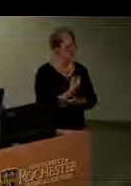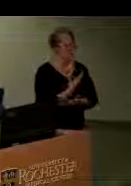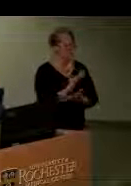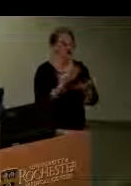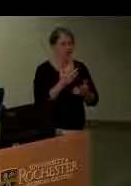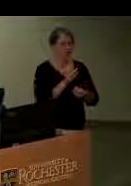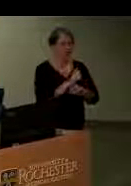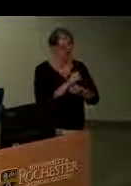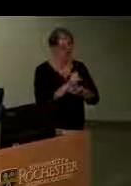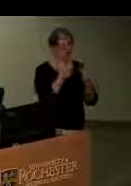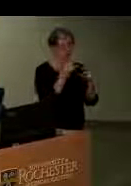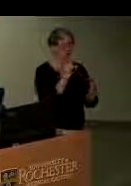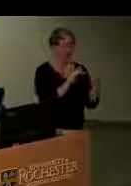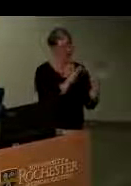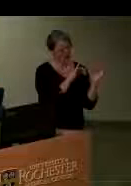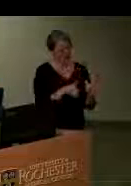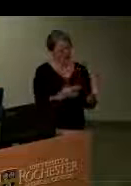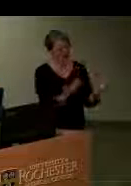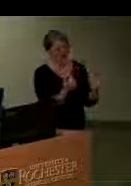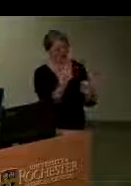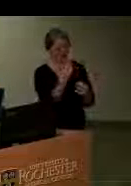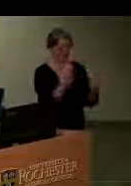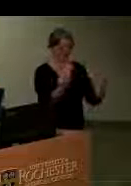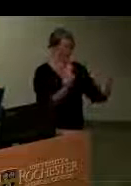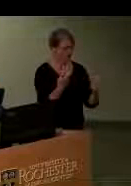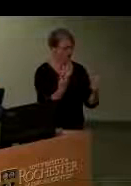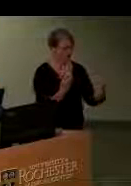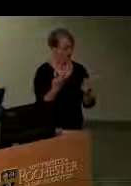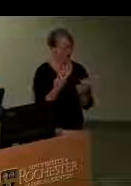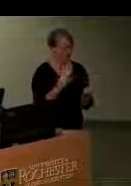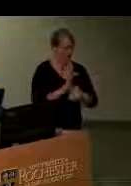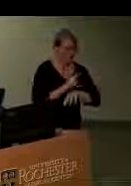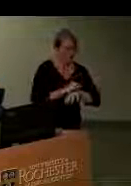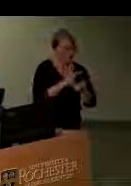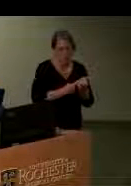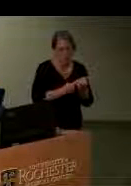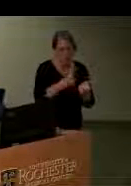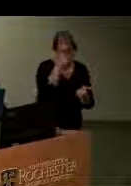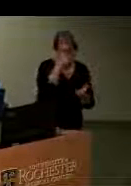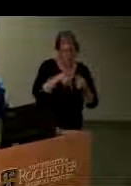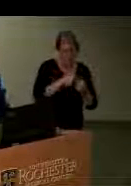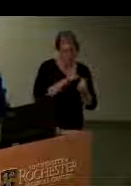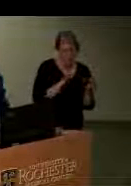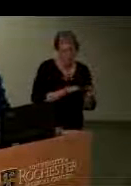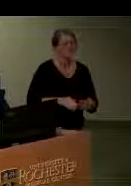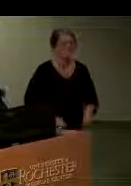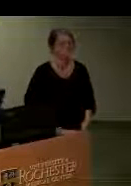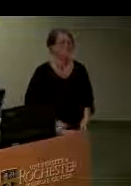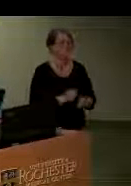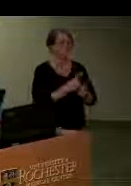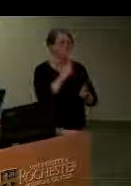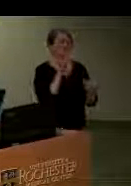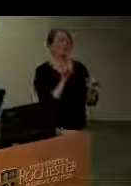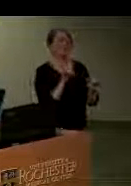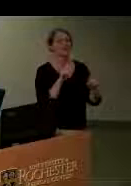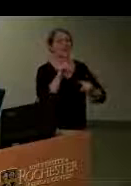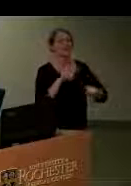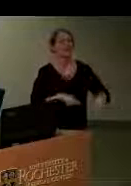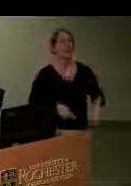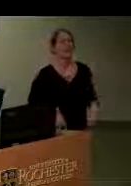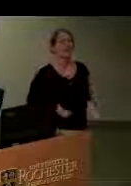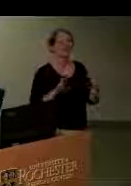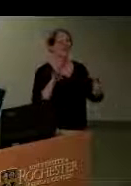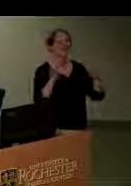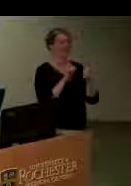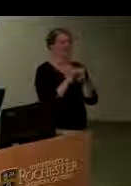of people and brought them in as consultants and asked us, what do you think about this? Everybody said the same thing, by the way. It's